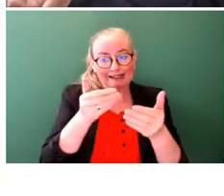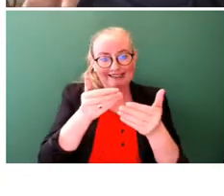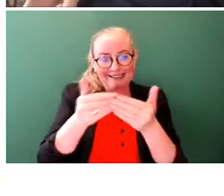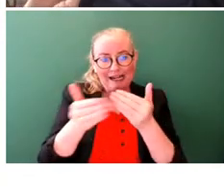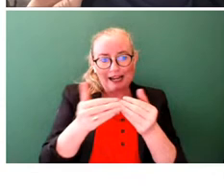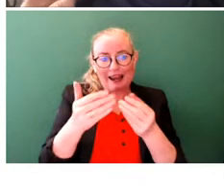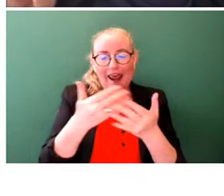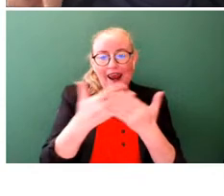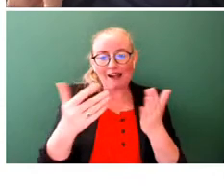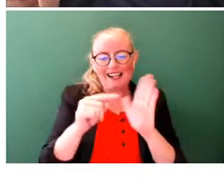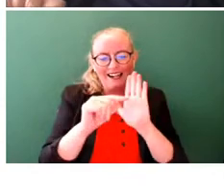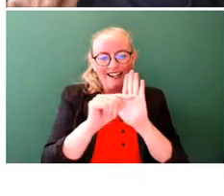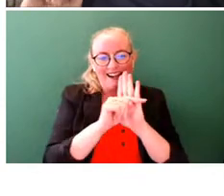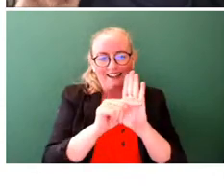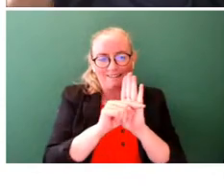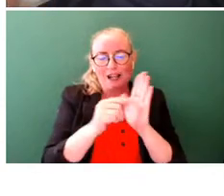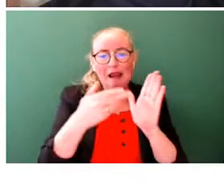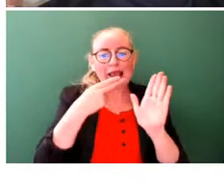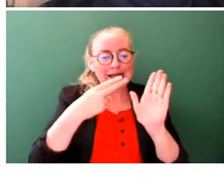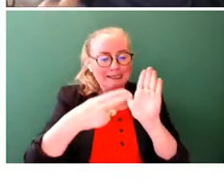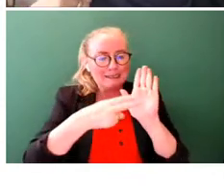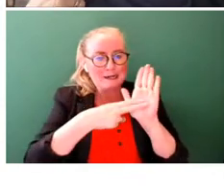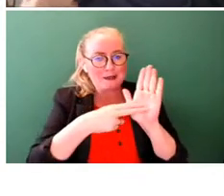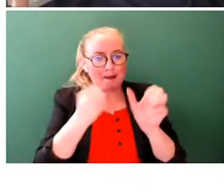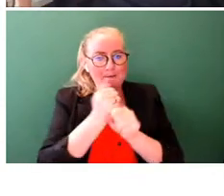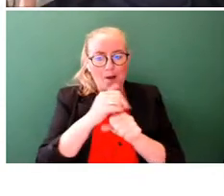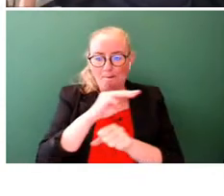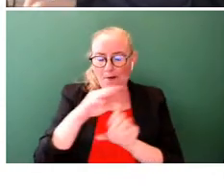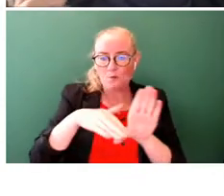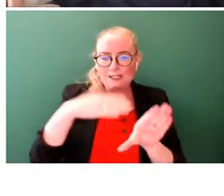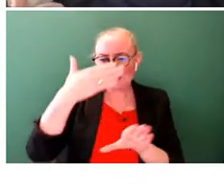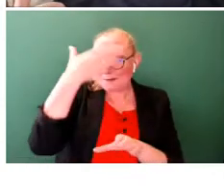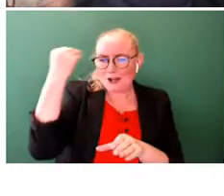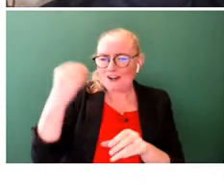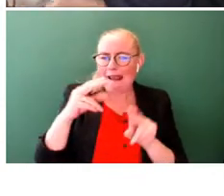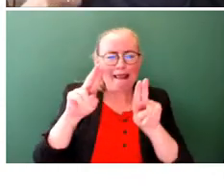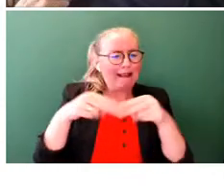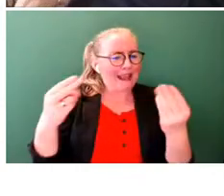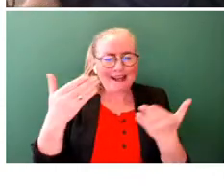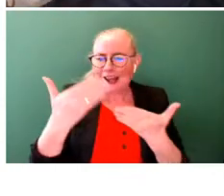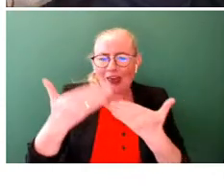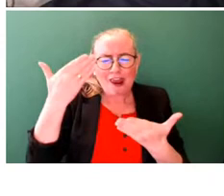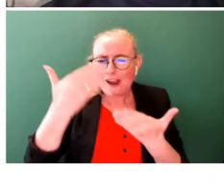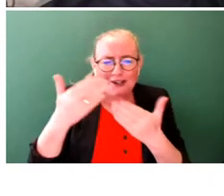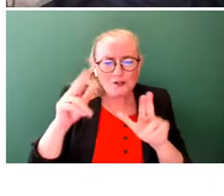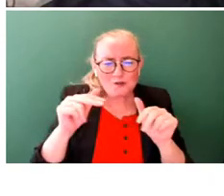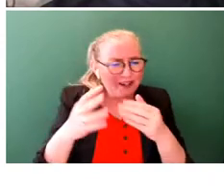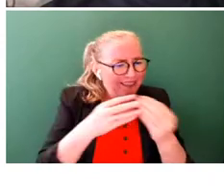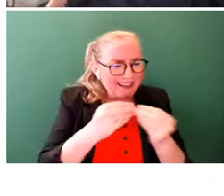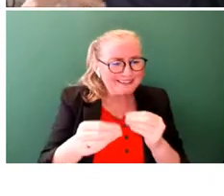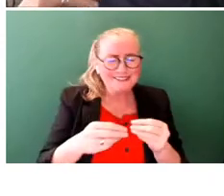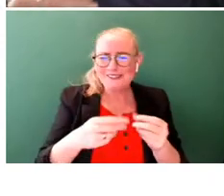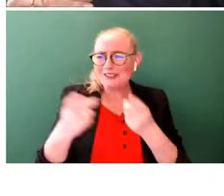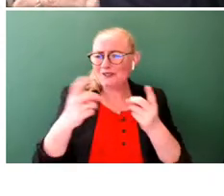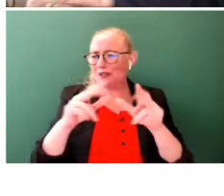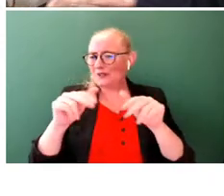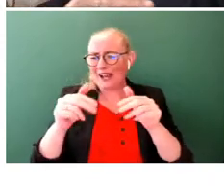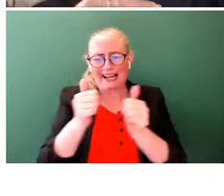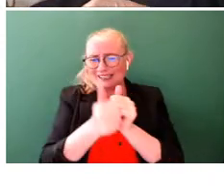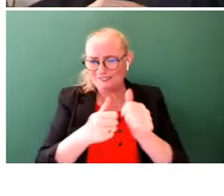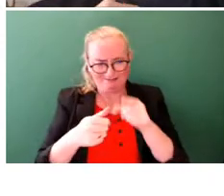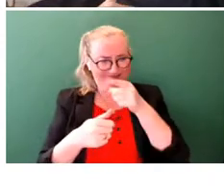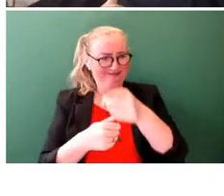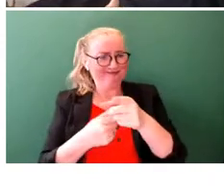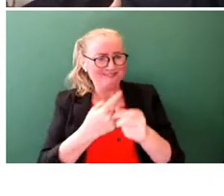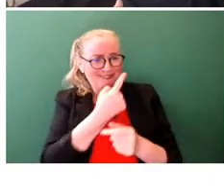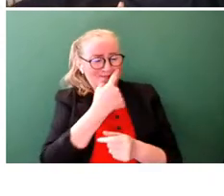negative perceptions, a lot of stigma about people with dementia not being able to learn new things, do new activities.